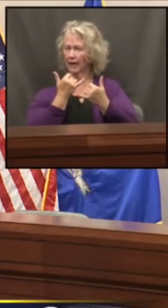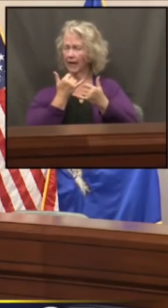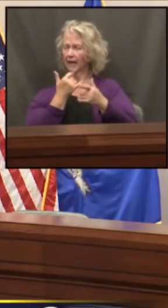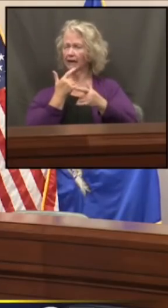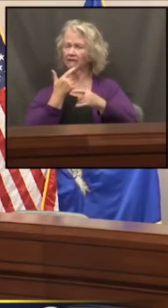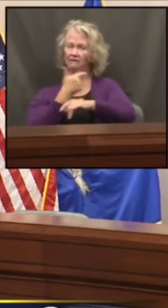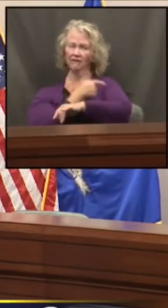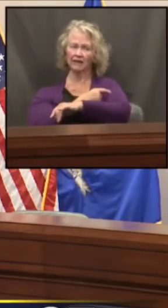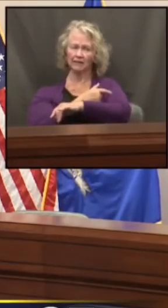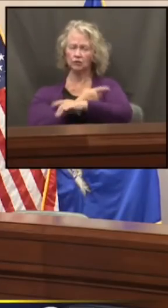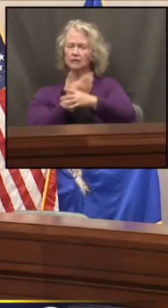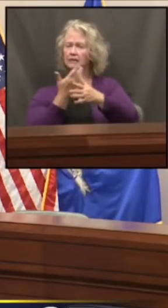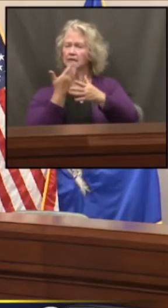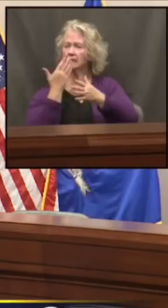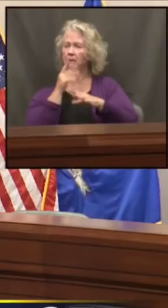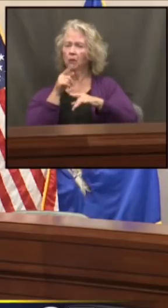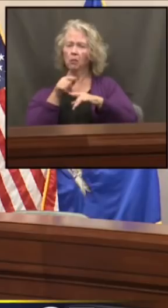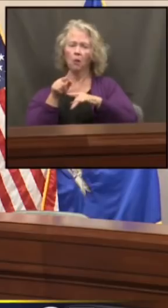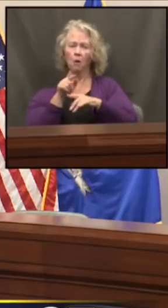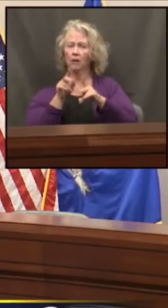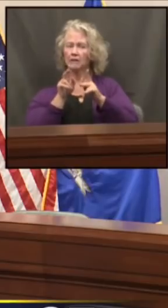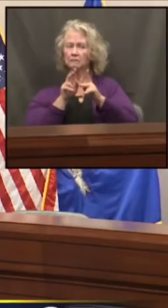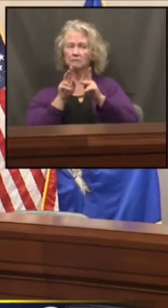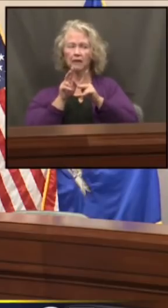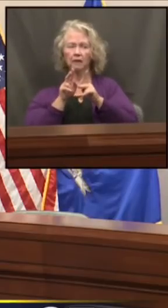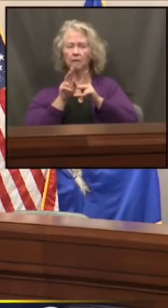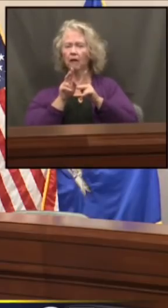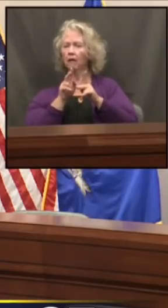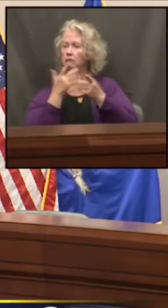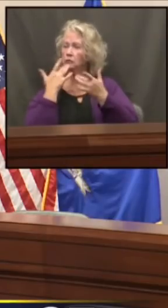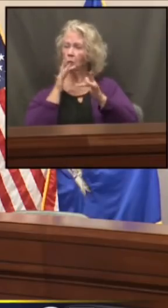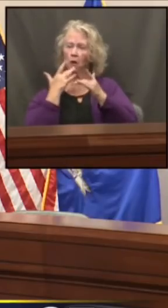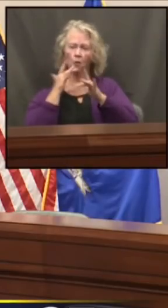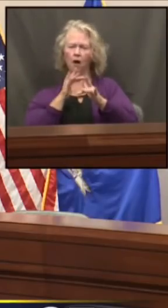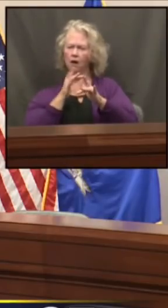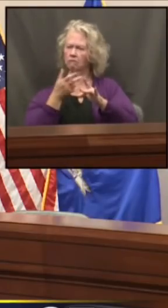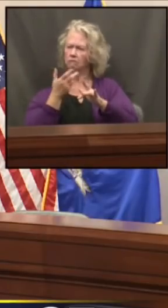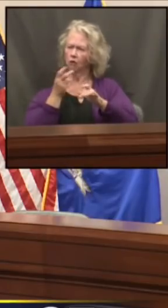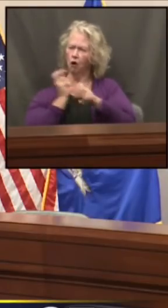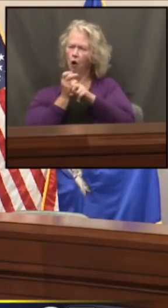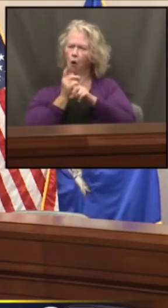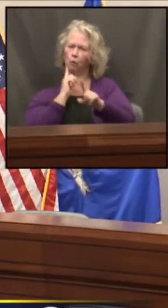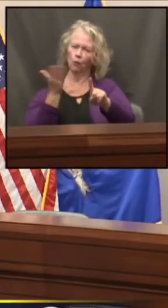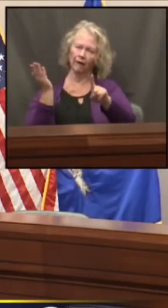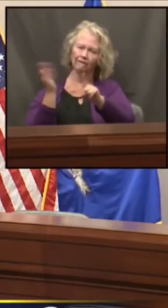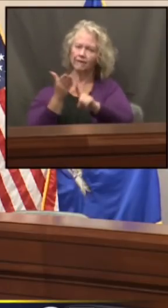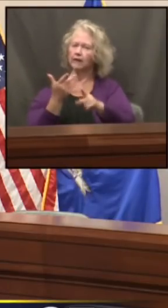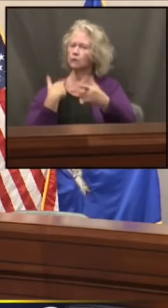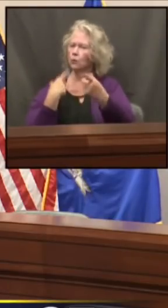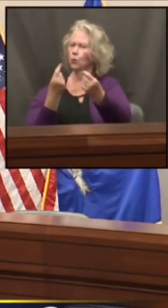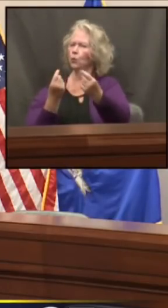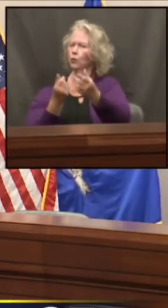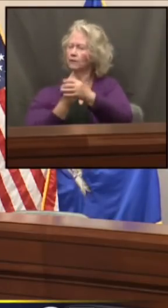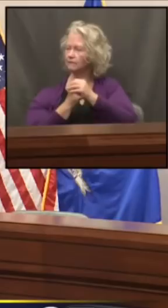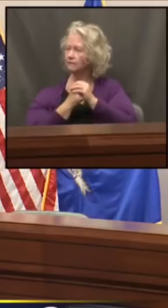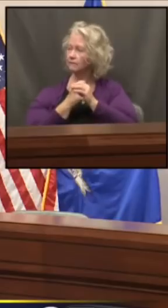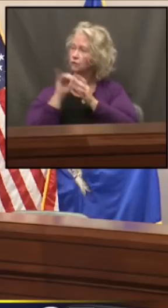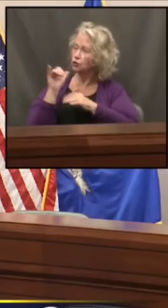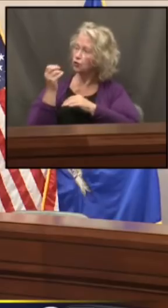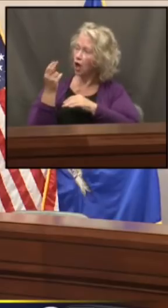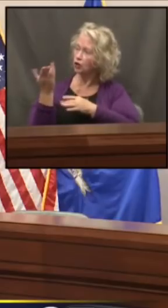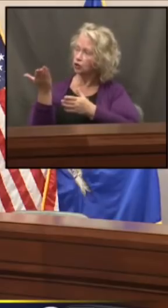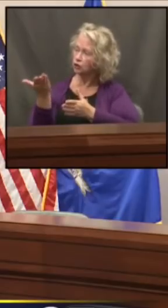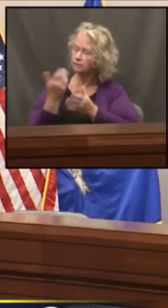of people who don't want the shot have really dug in and they can't be persuaded to get it. You have the numbers, Josh? Yeah,